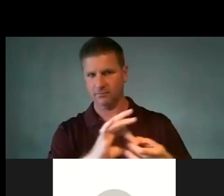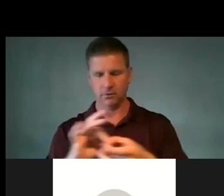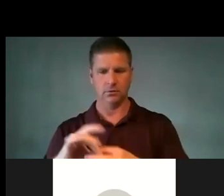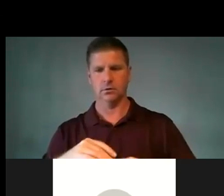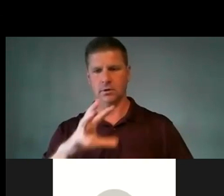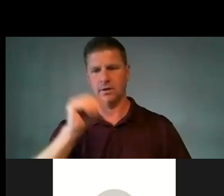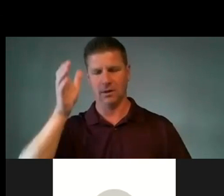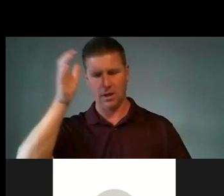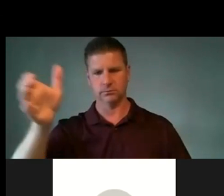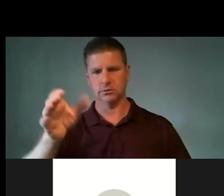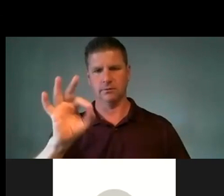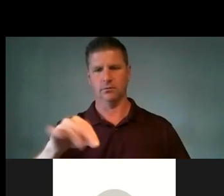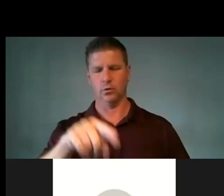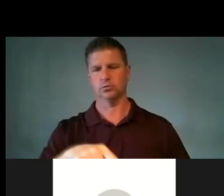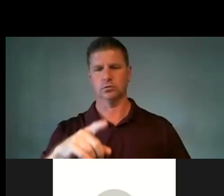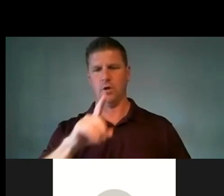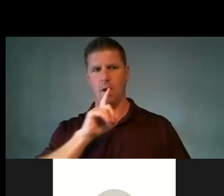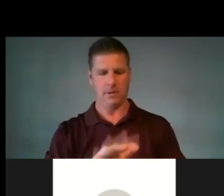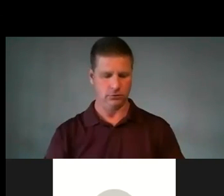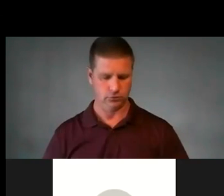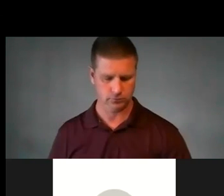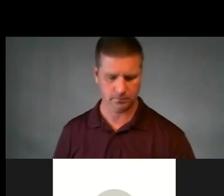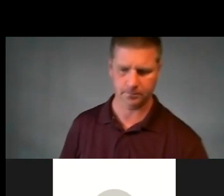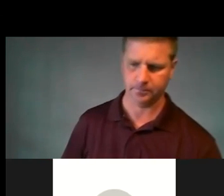some of those maintenance obligations.